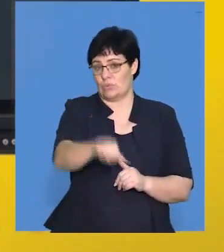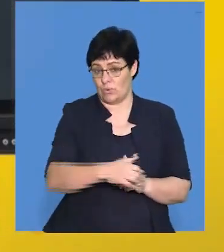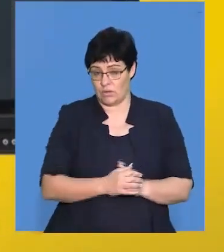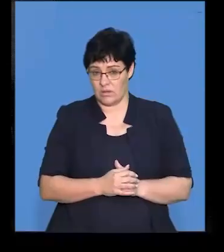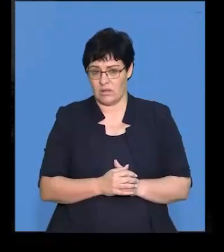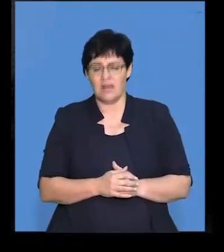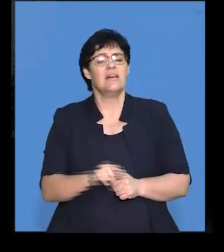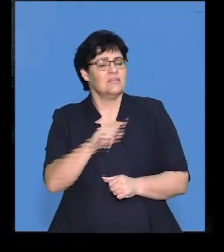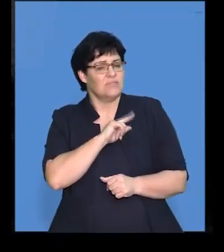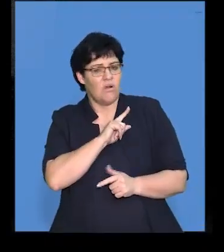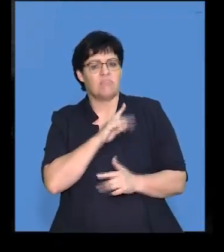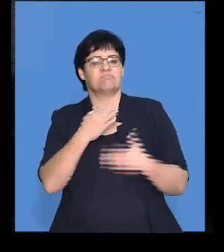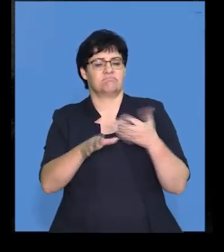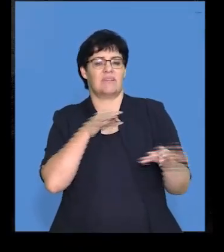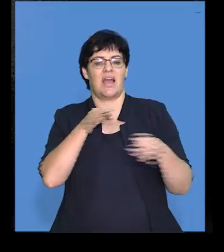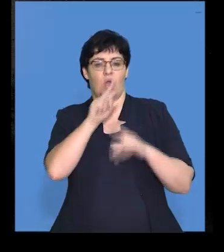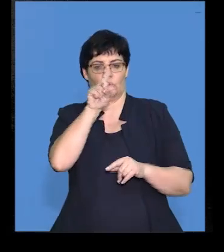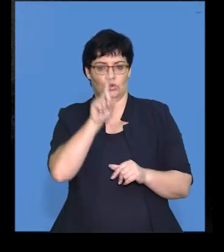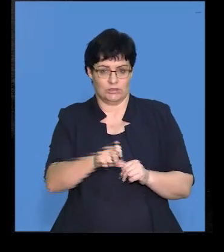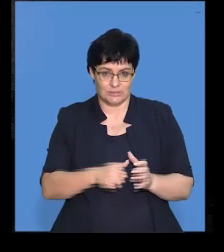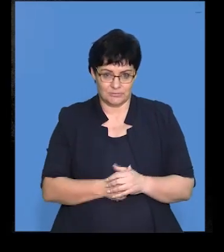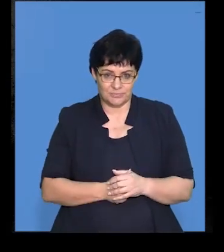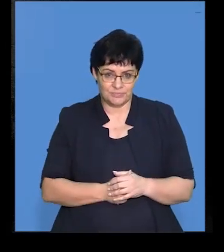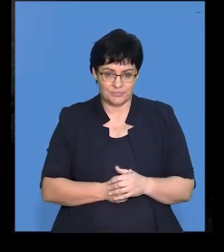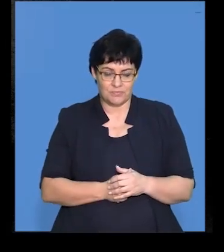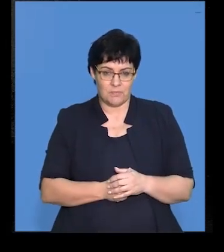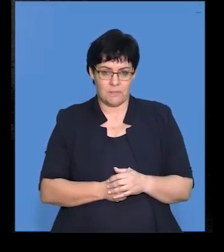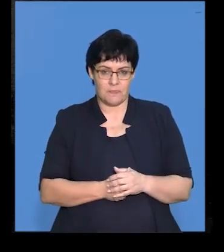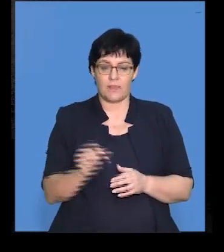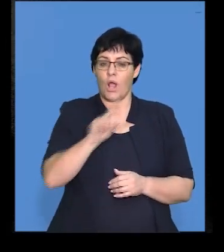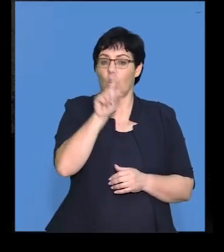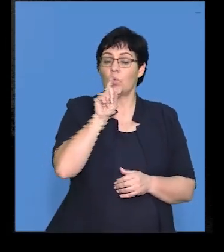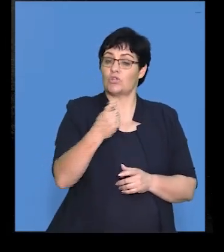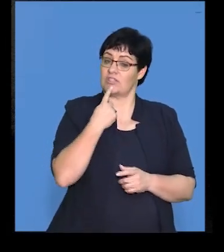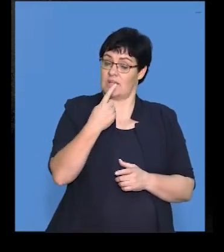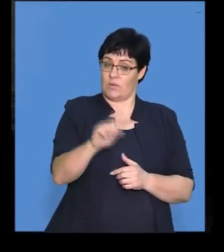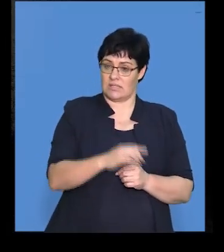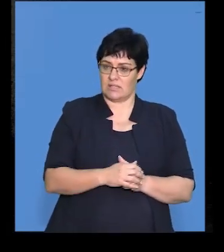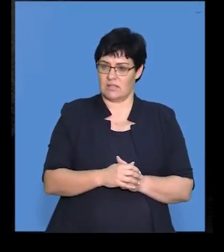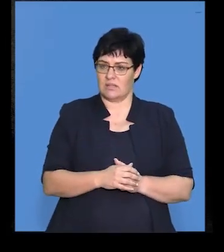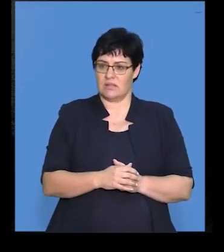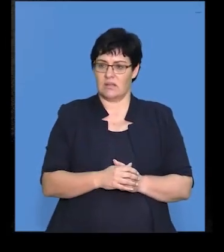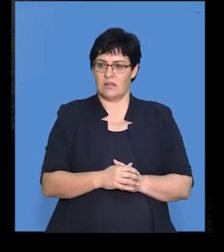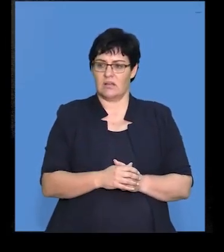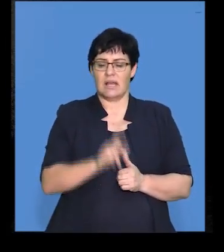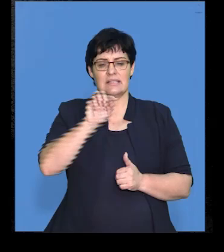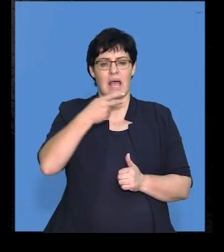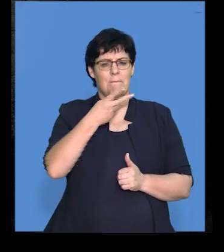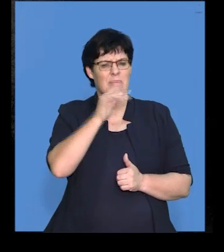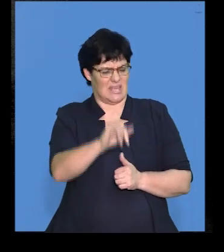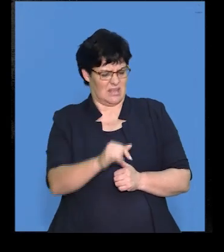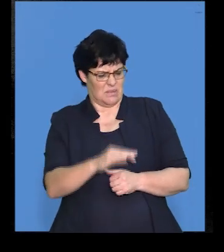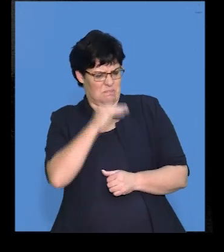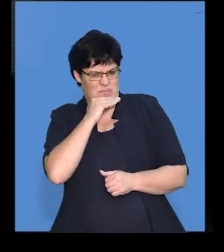not. And so we shall go into the question. The question states, what does